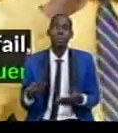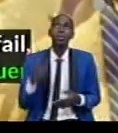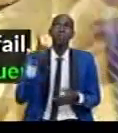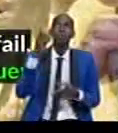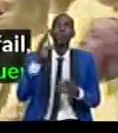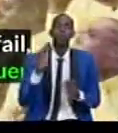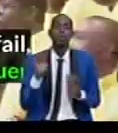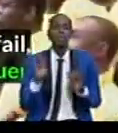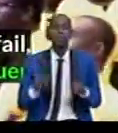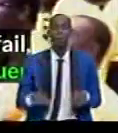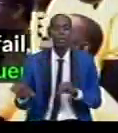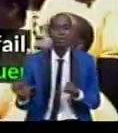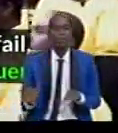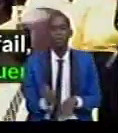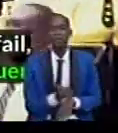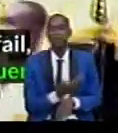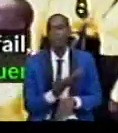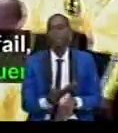fail. God can do